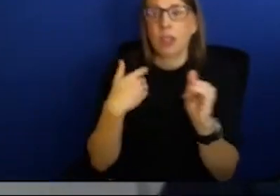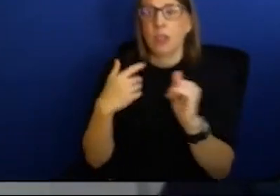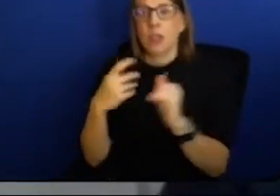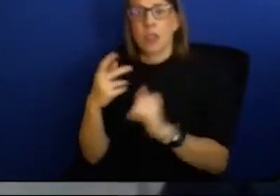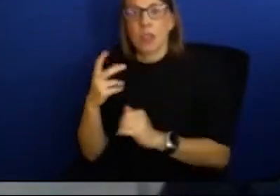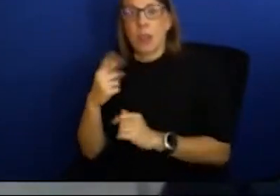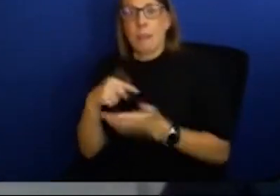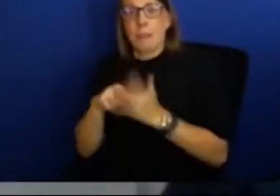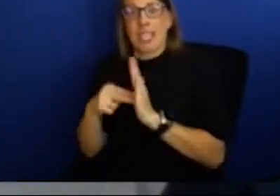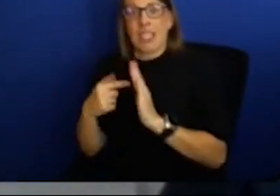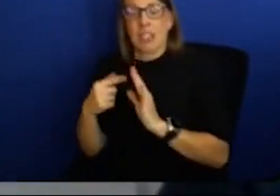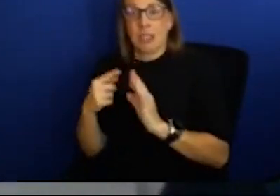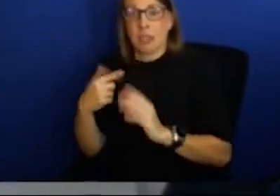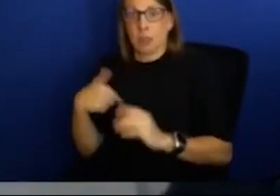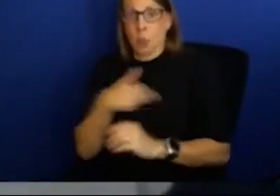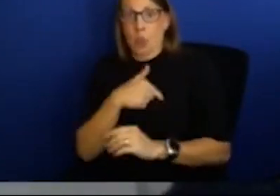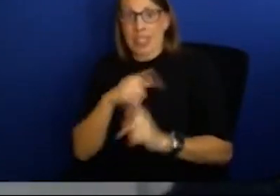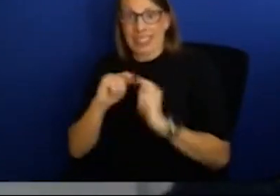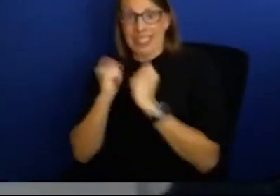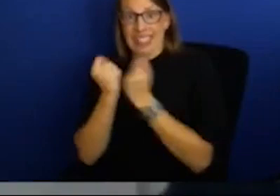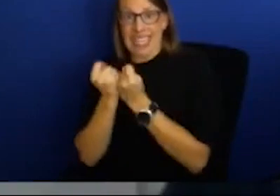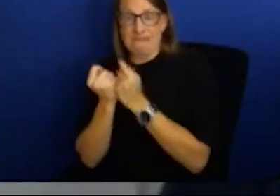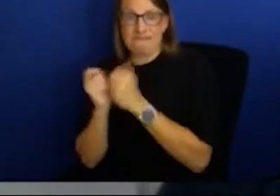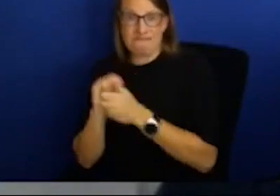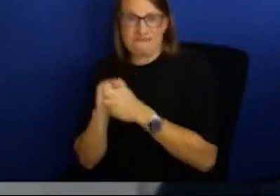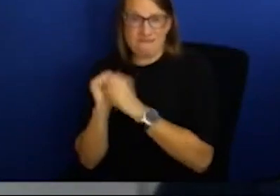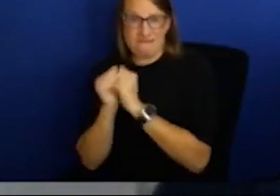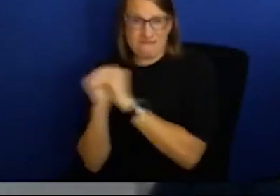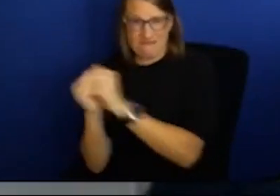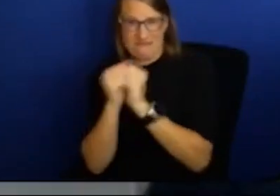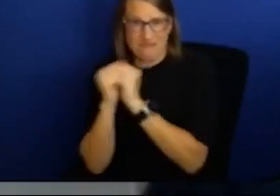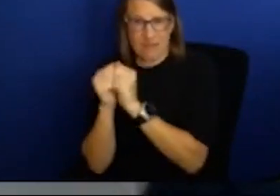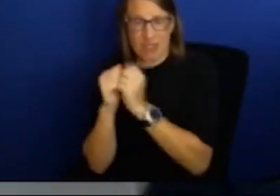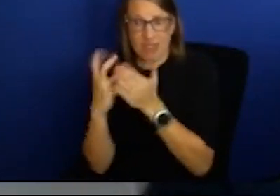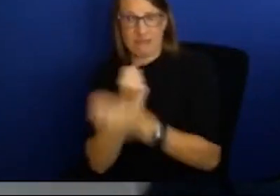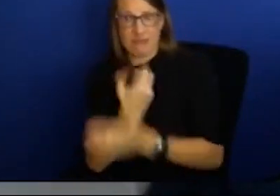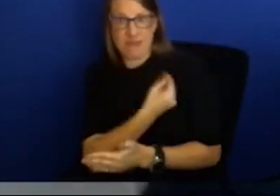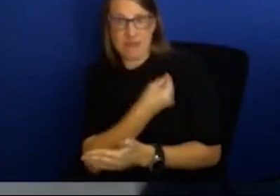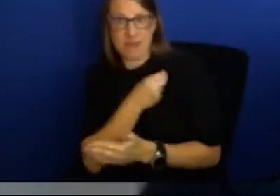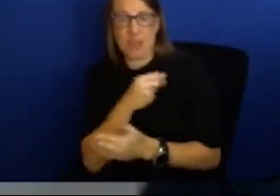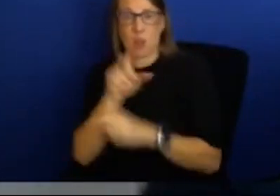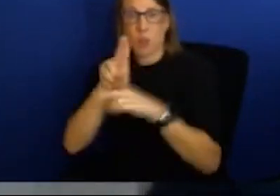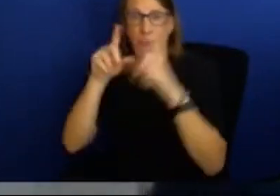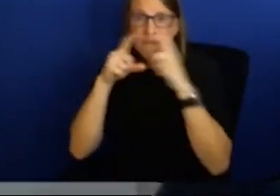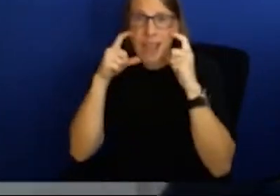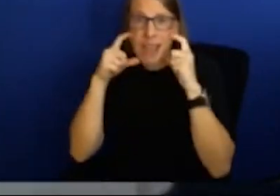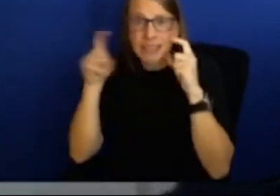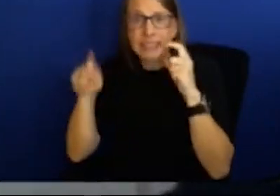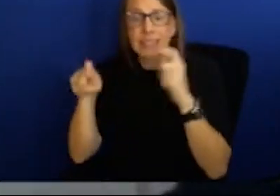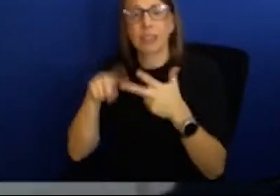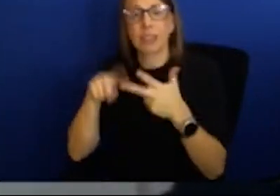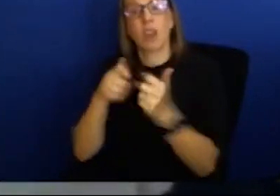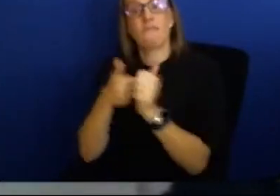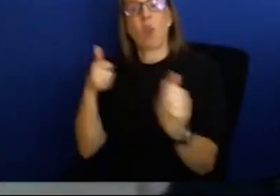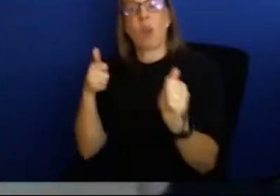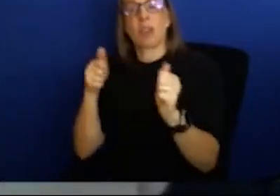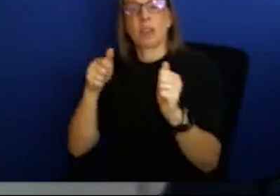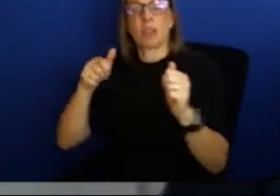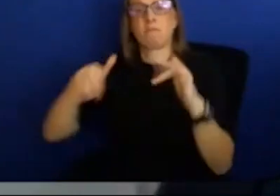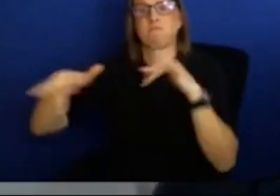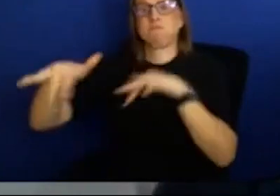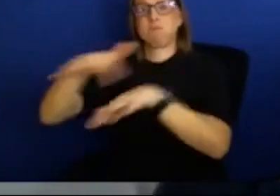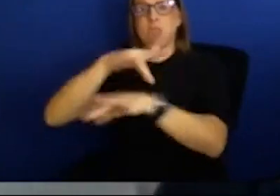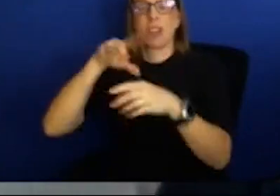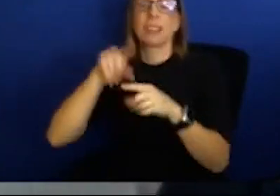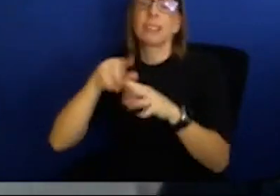together on the same side of the rope. And so that means that we need to get vaccinated. We need to wear our masks. We need to avoid crowds, especially